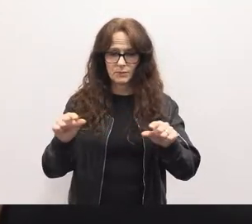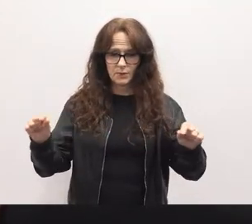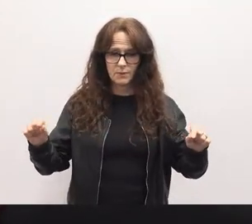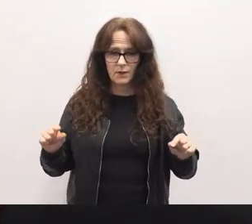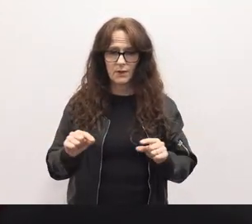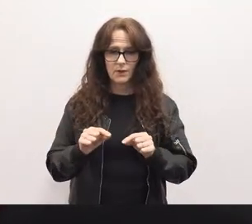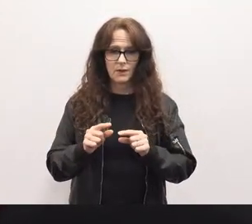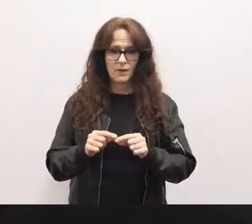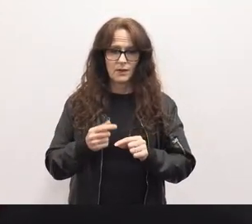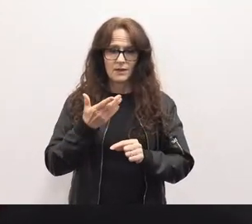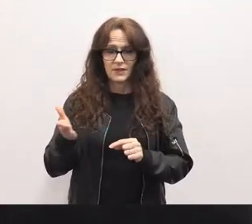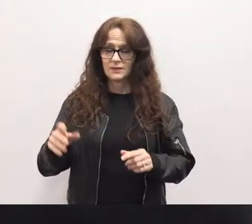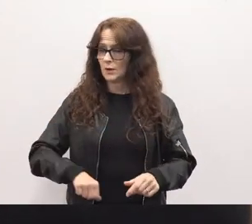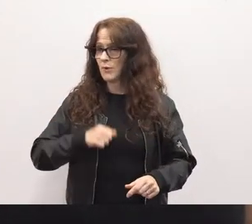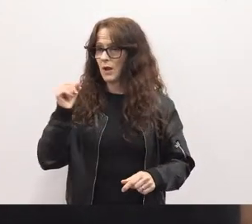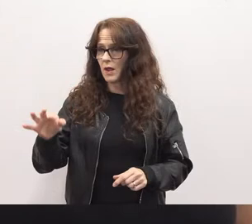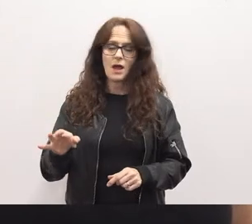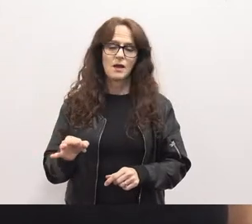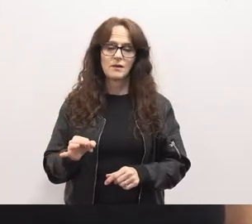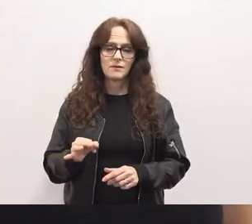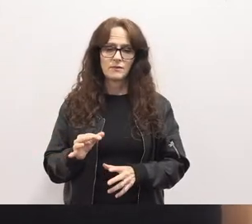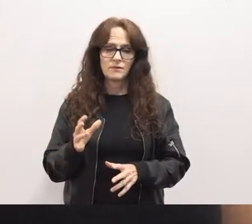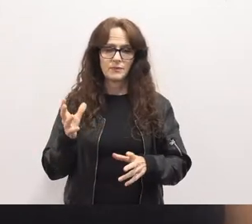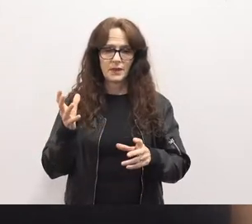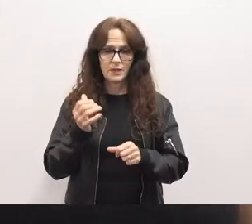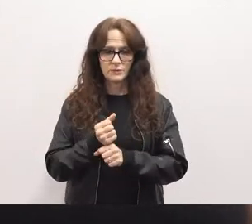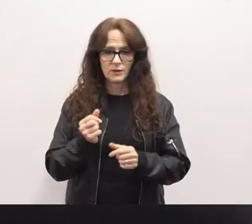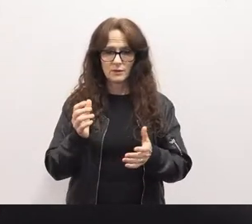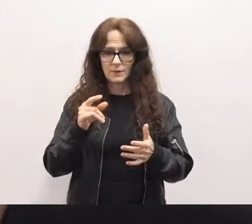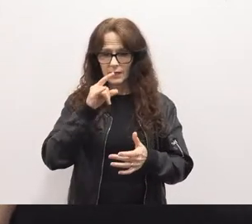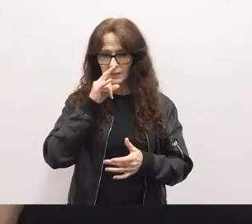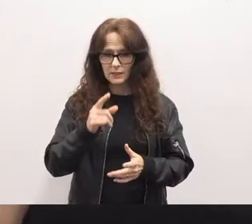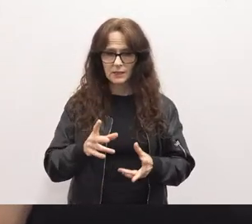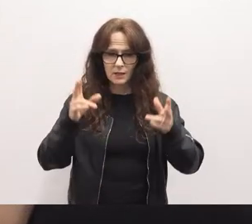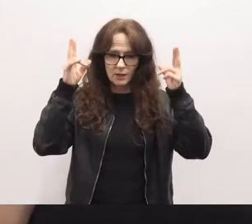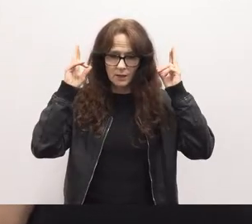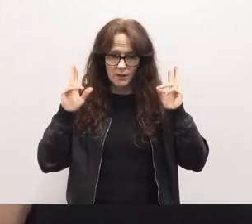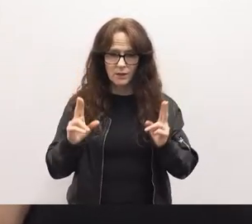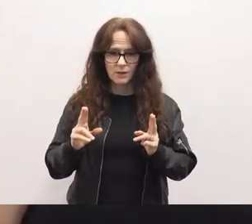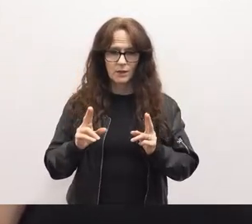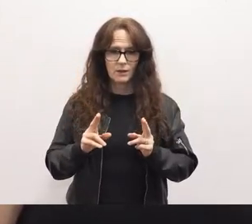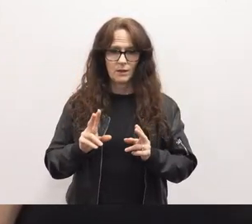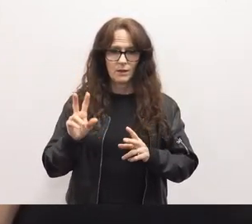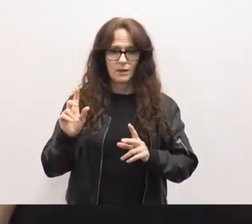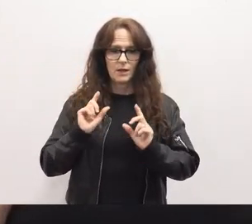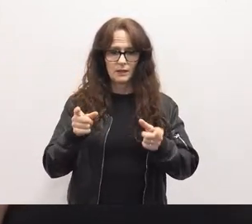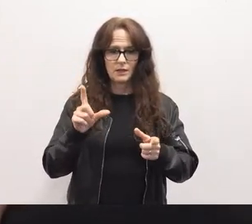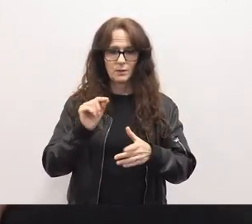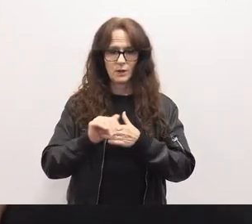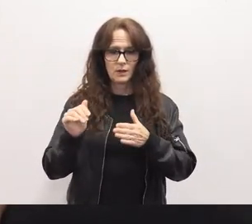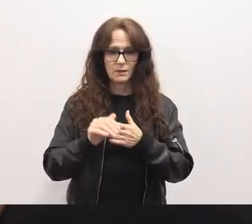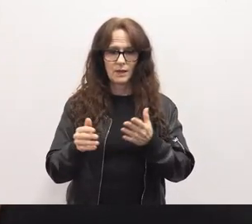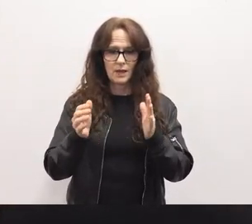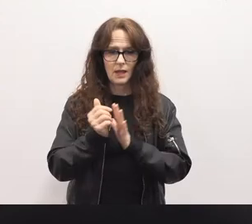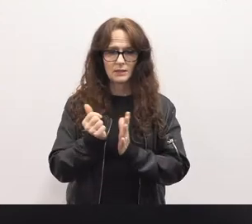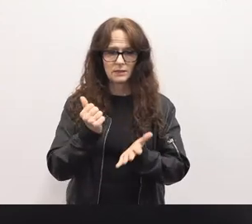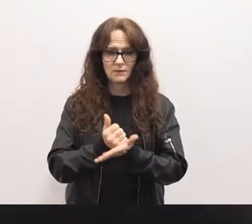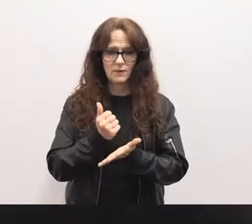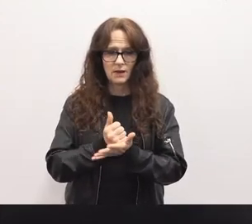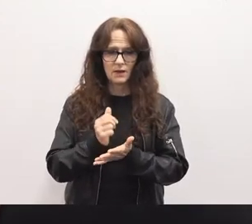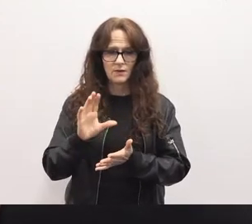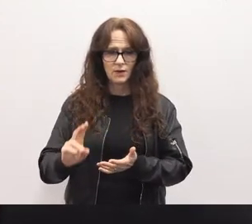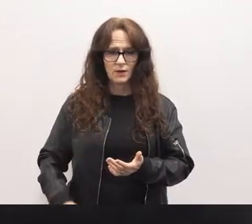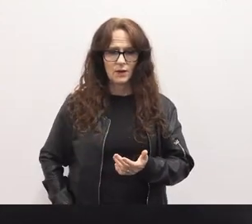in Twitters. I took to the kids to get their hair cut. I drove to South Beach on 2nd Street. I gave $20 to a lady asking for help for her